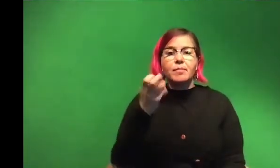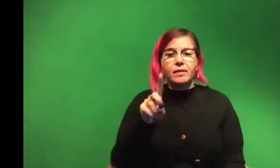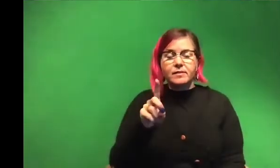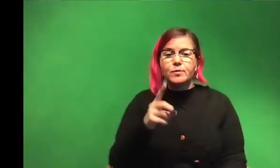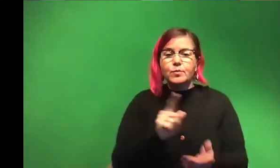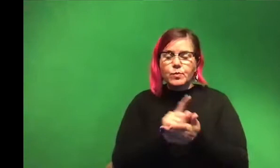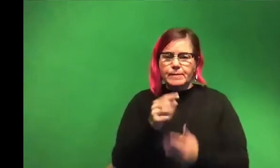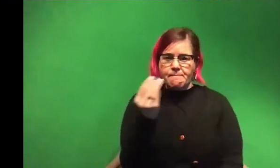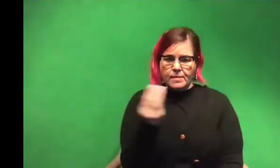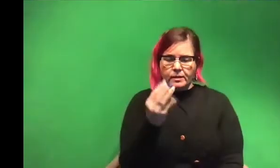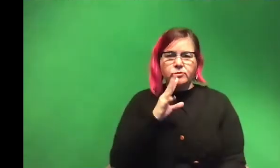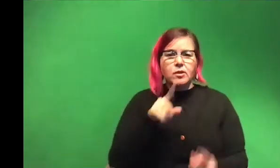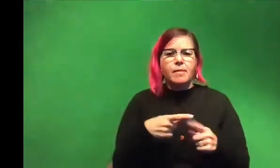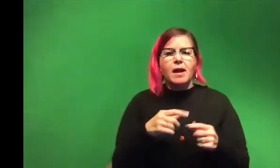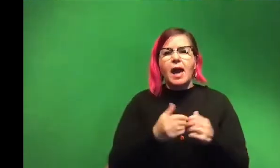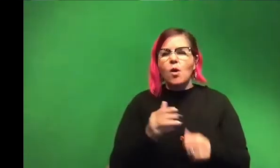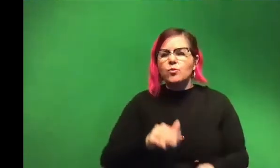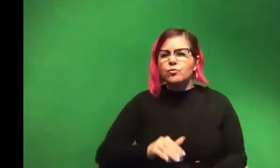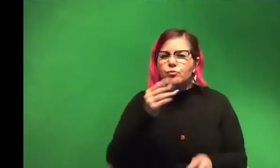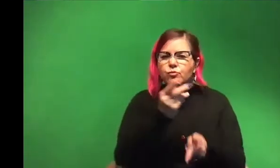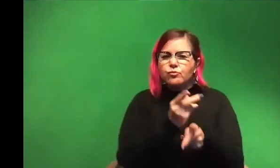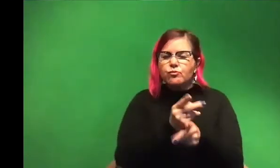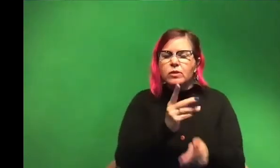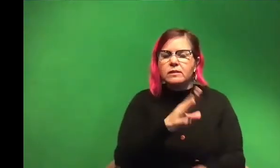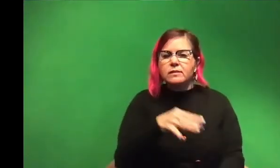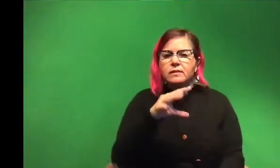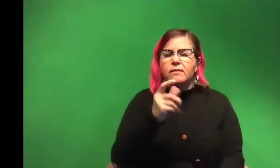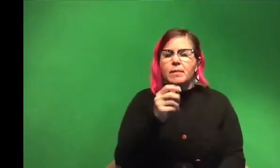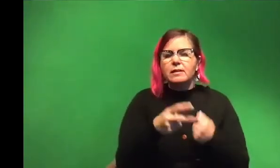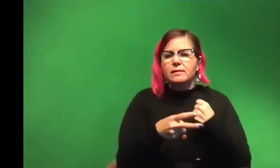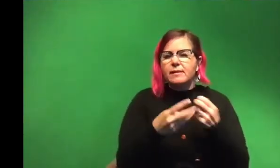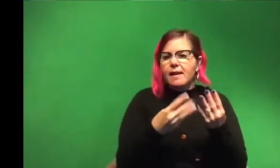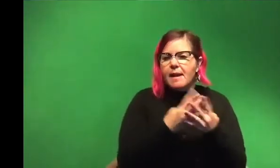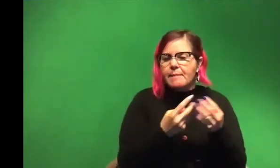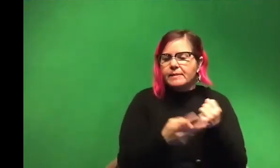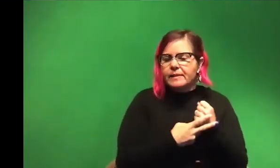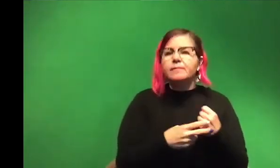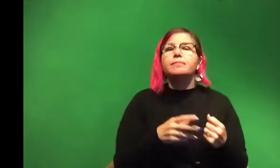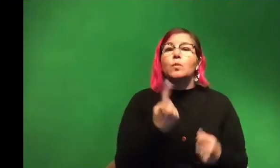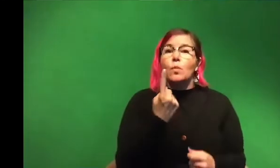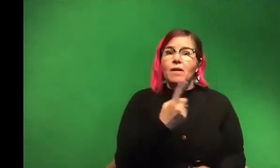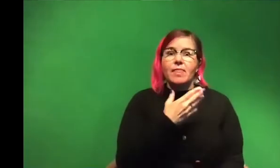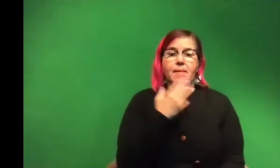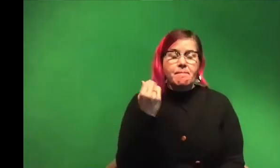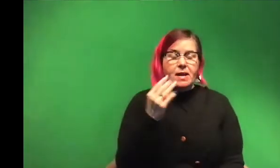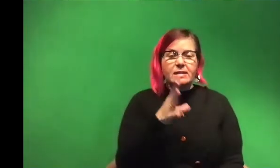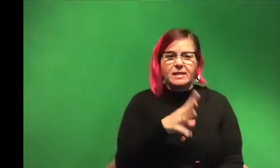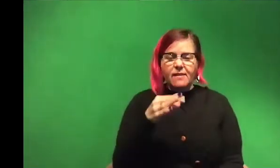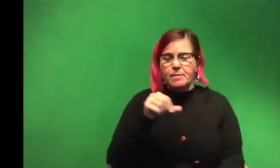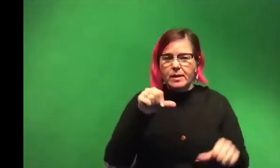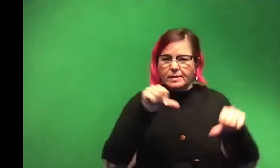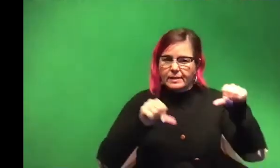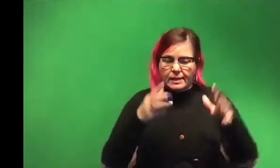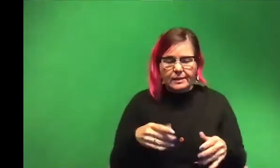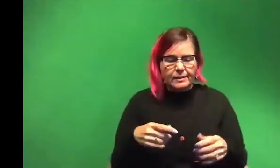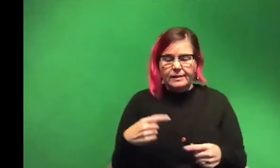we're going to be talking all about how to raise cephalopods in captivity with one of the best cephalopod raisers I've